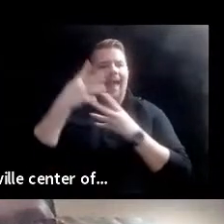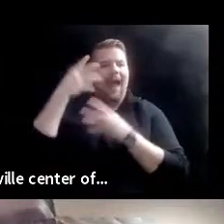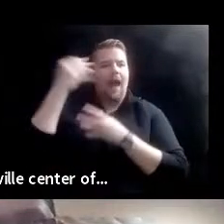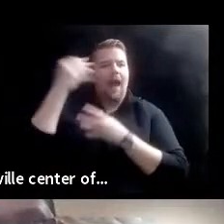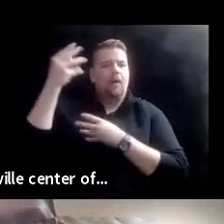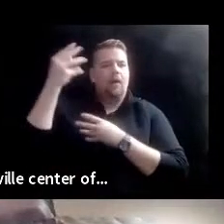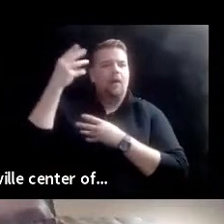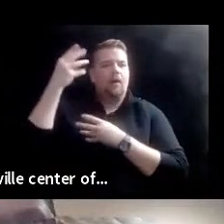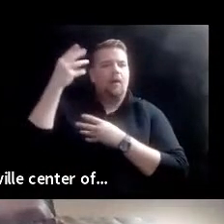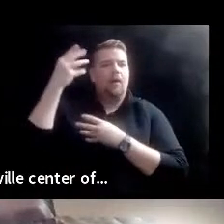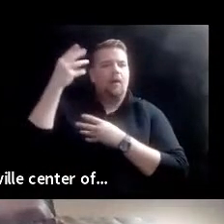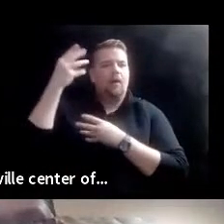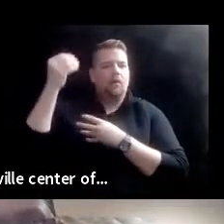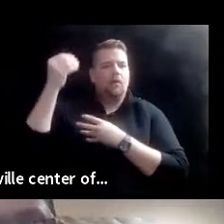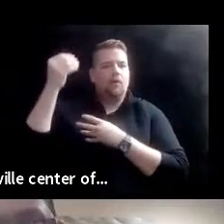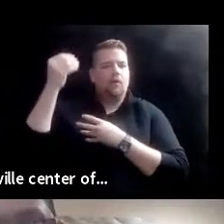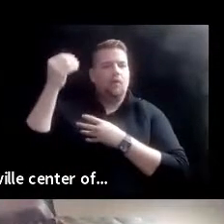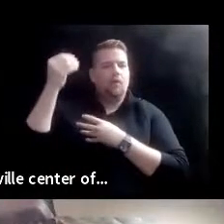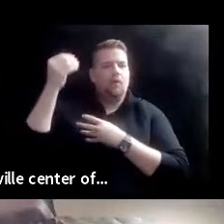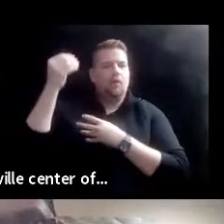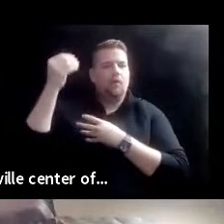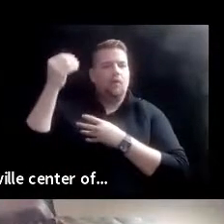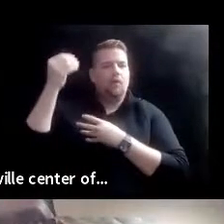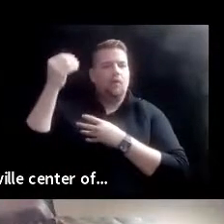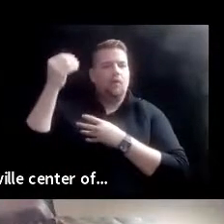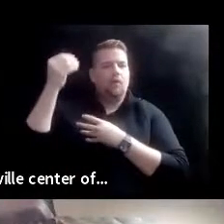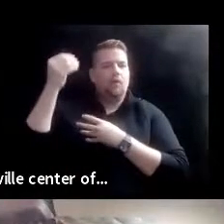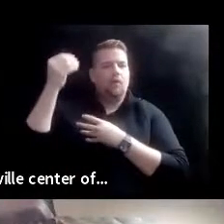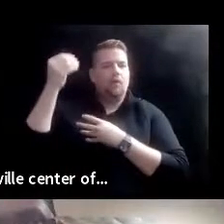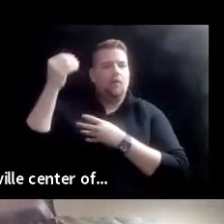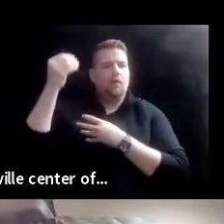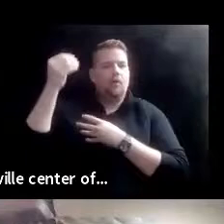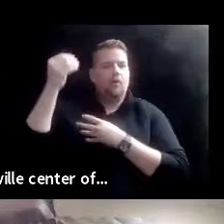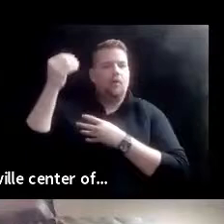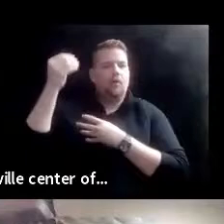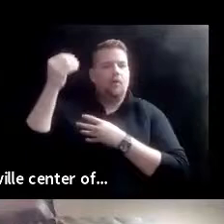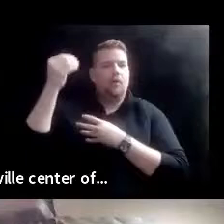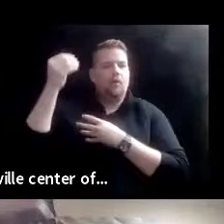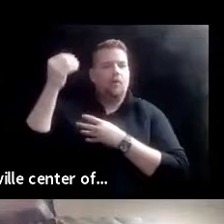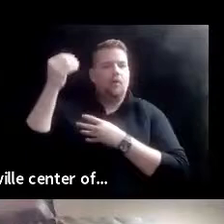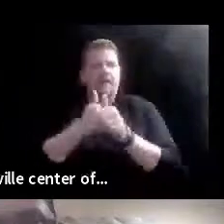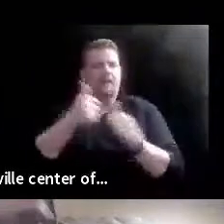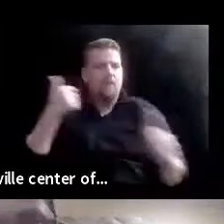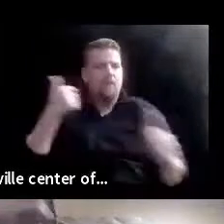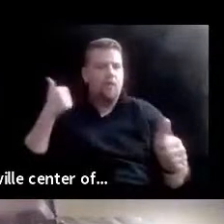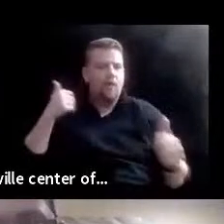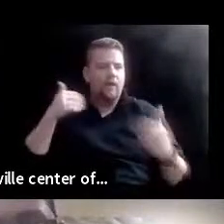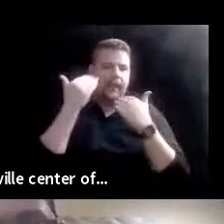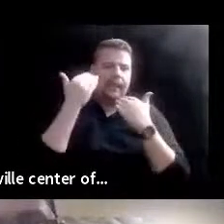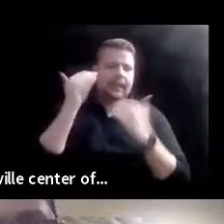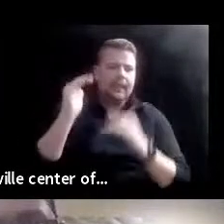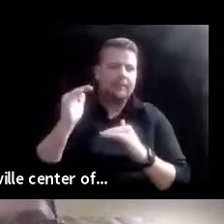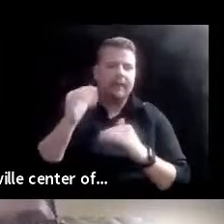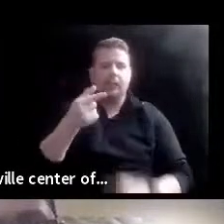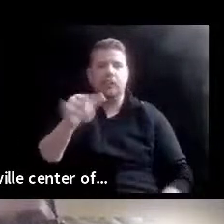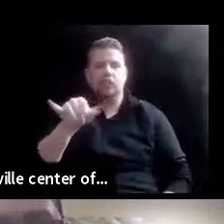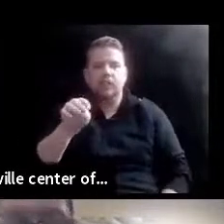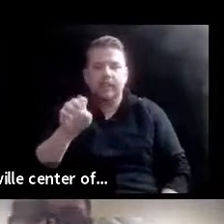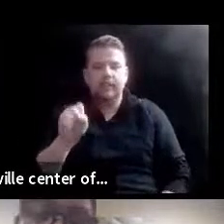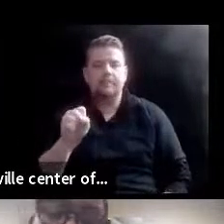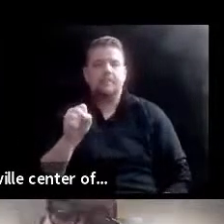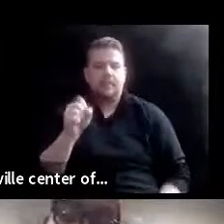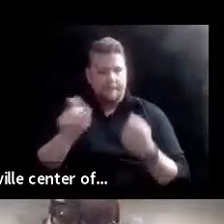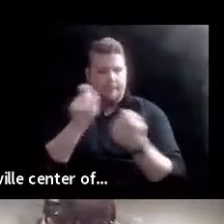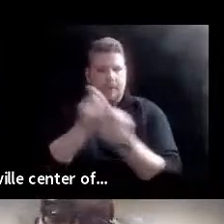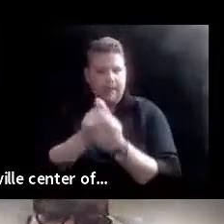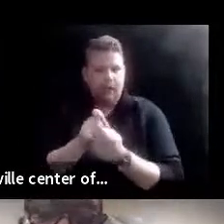that I keep an eye on weekly about avoiding, limiting gyms in particular.